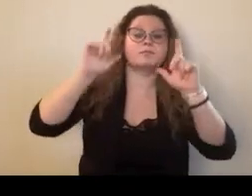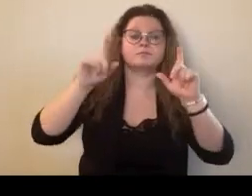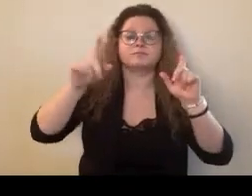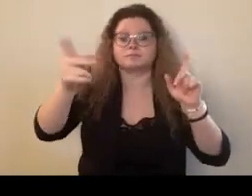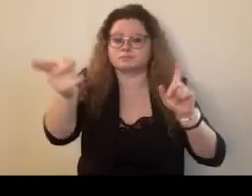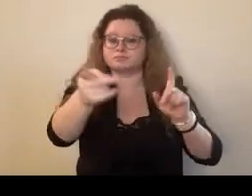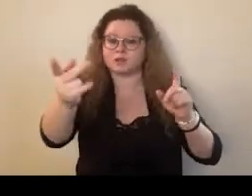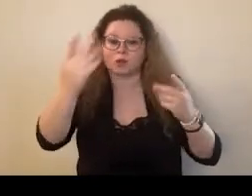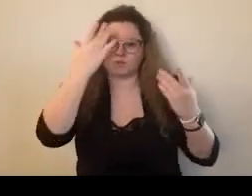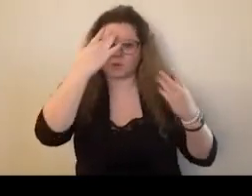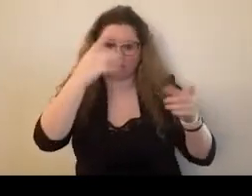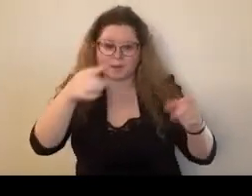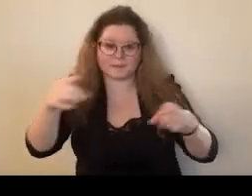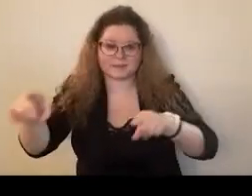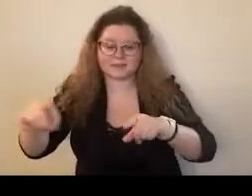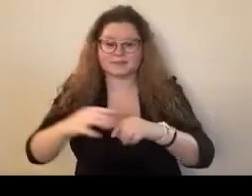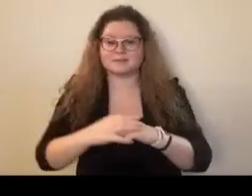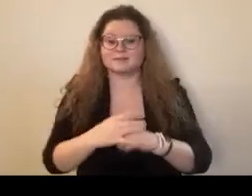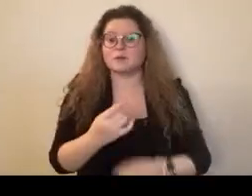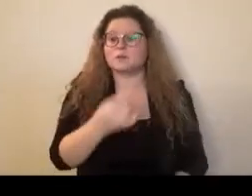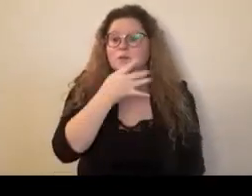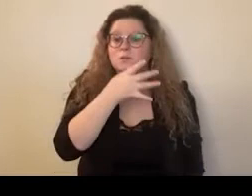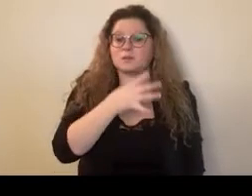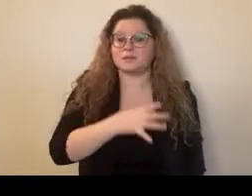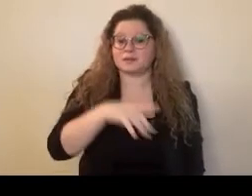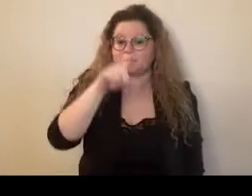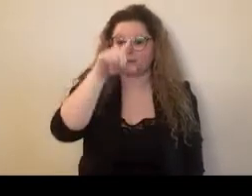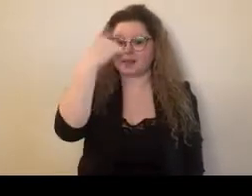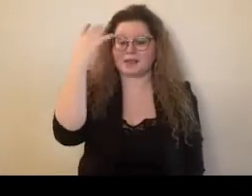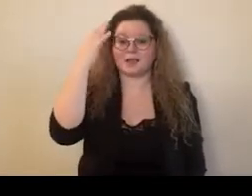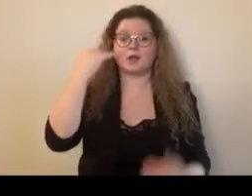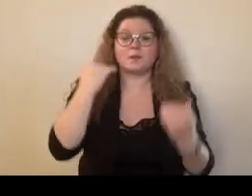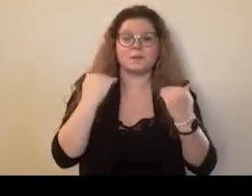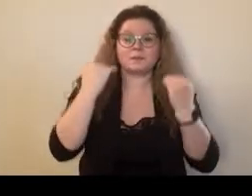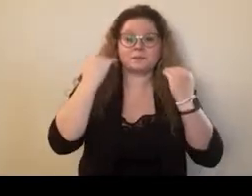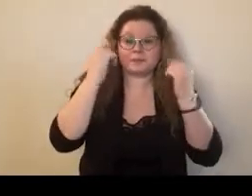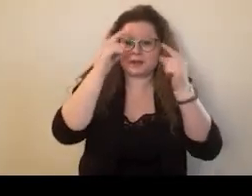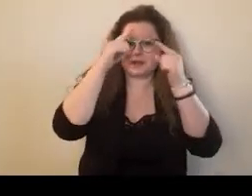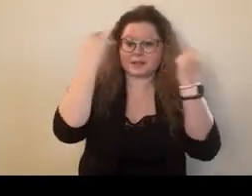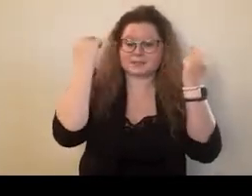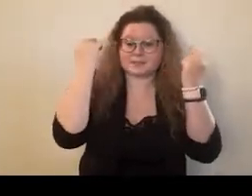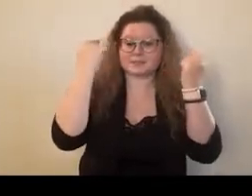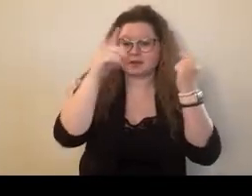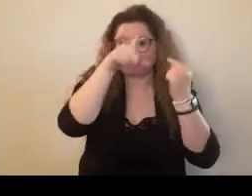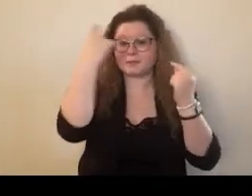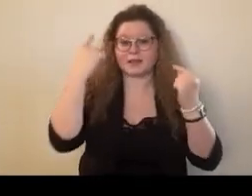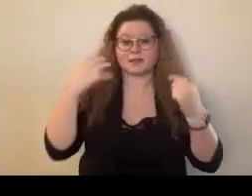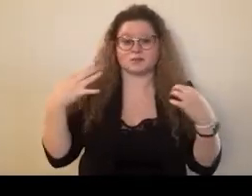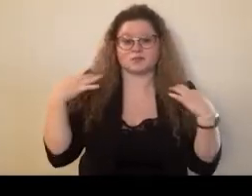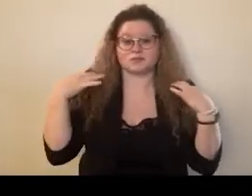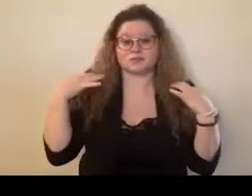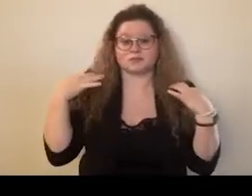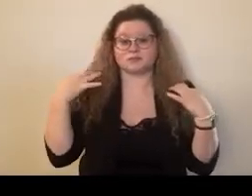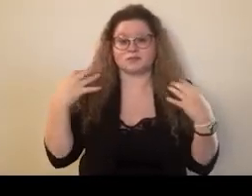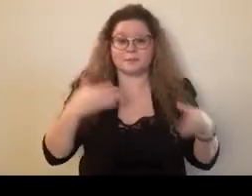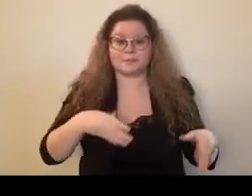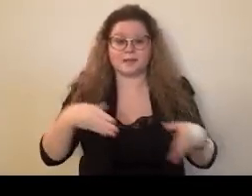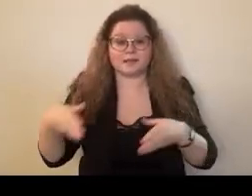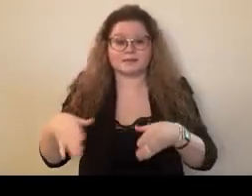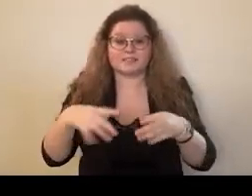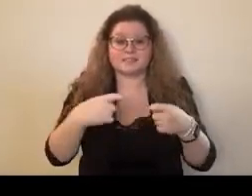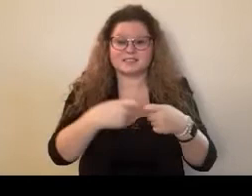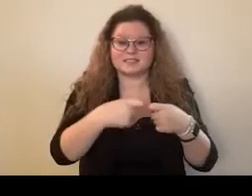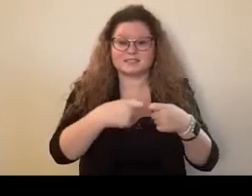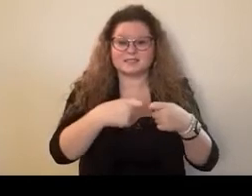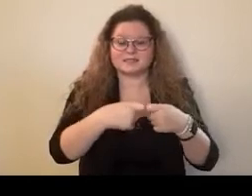One lady, with short black hair and glasses, in a black shirt, trousers and sneakers, is